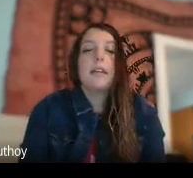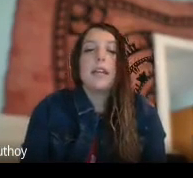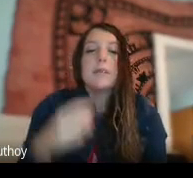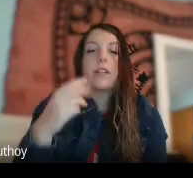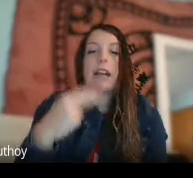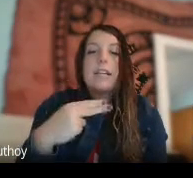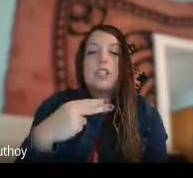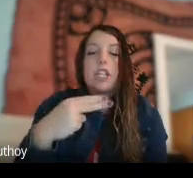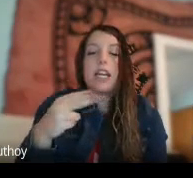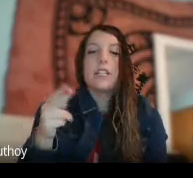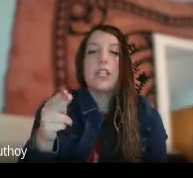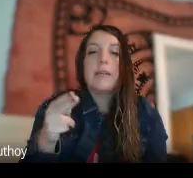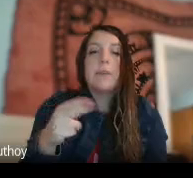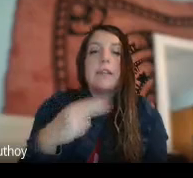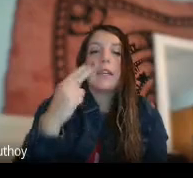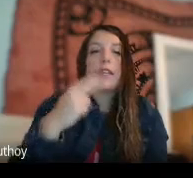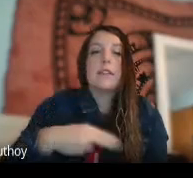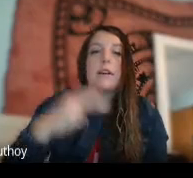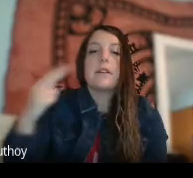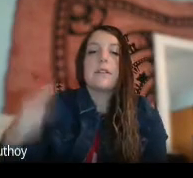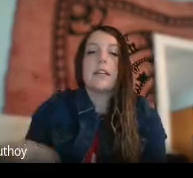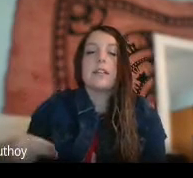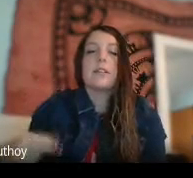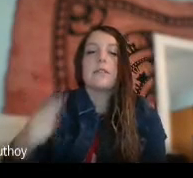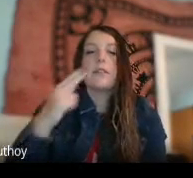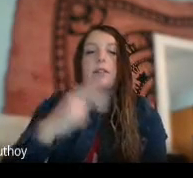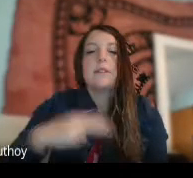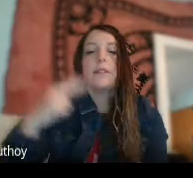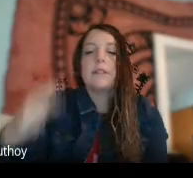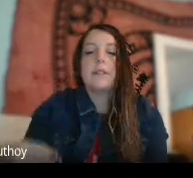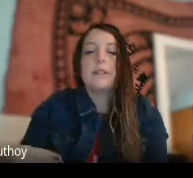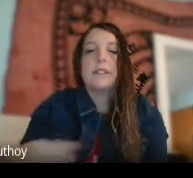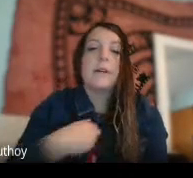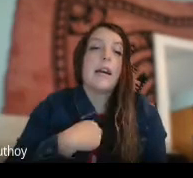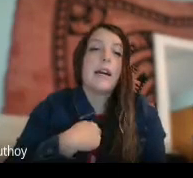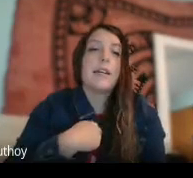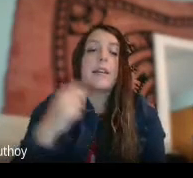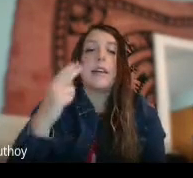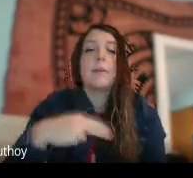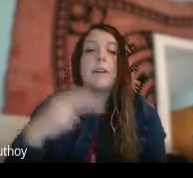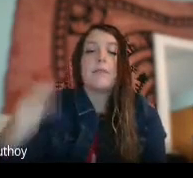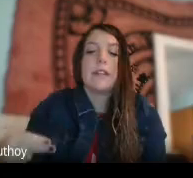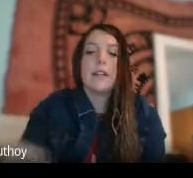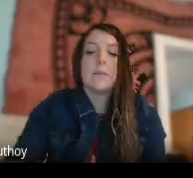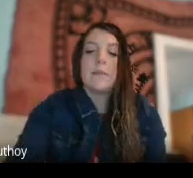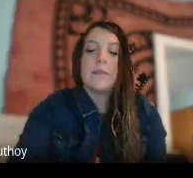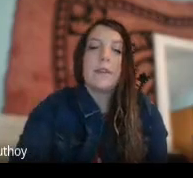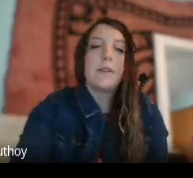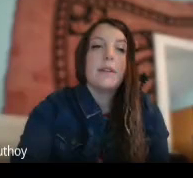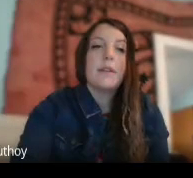Hard of hearing is with your H hand shape, and it's hard of hearing. So I am hard of